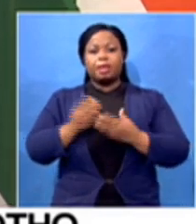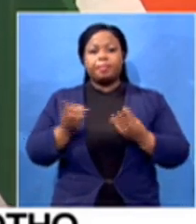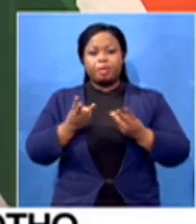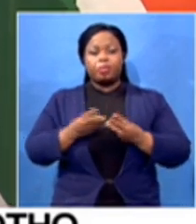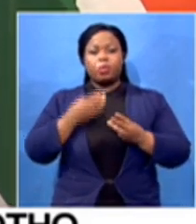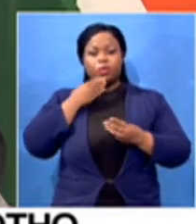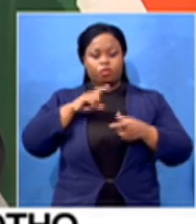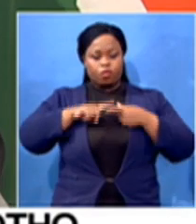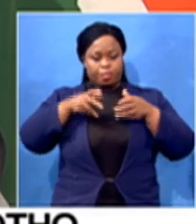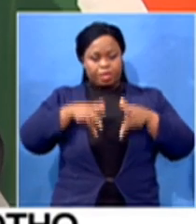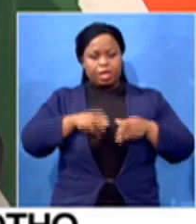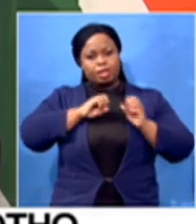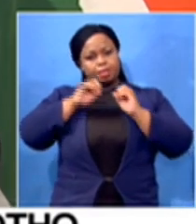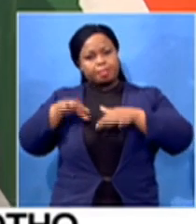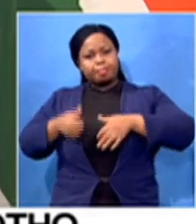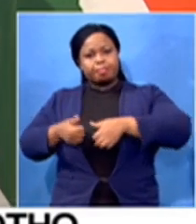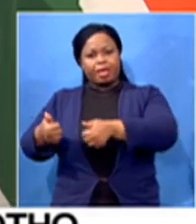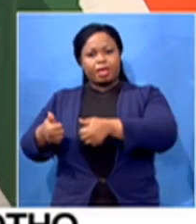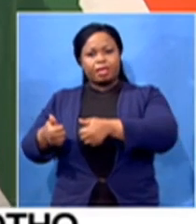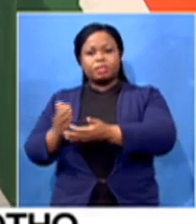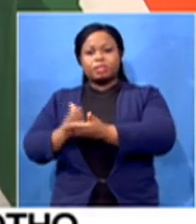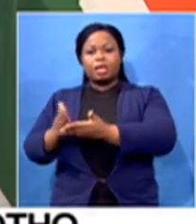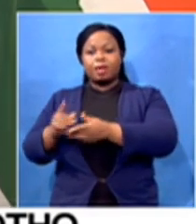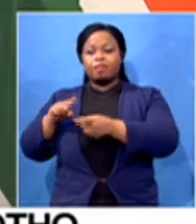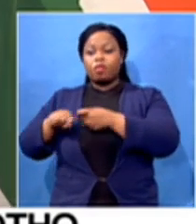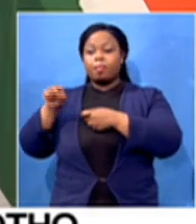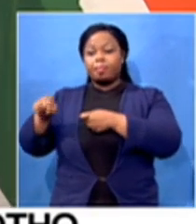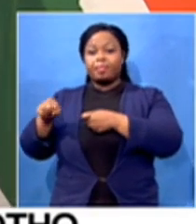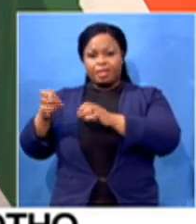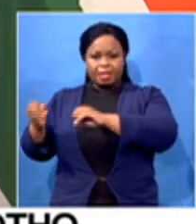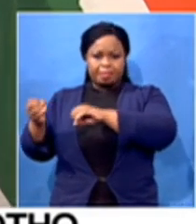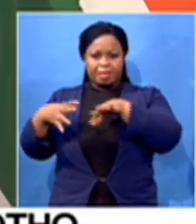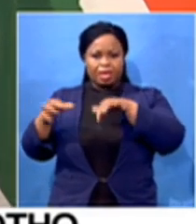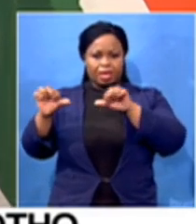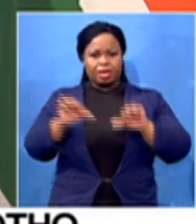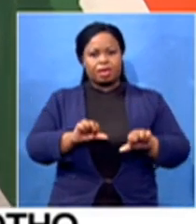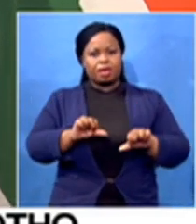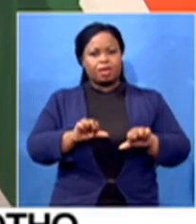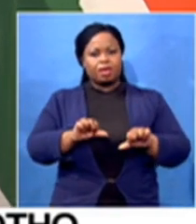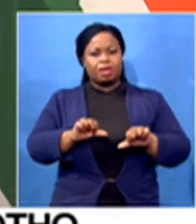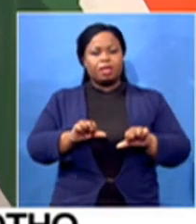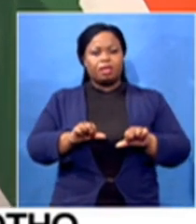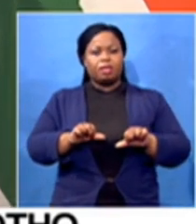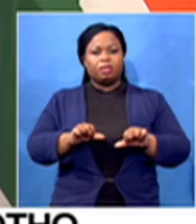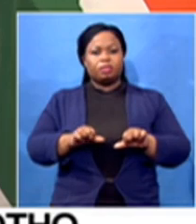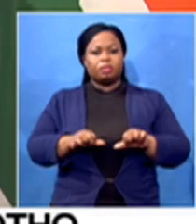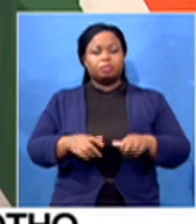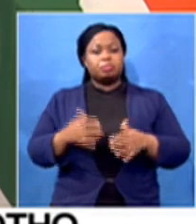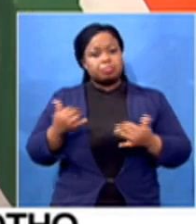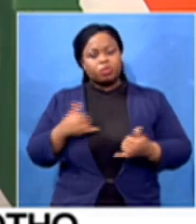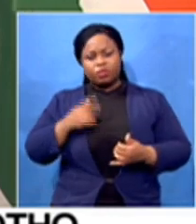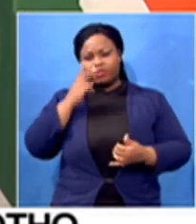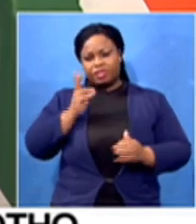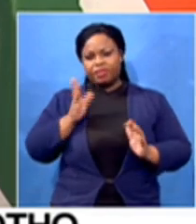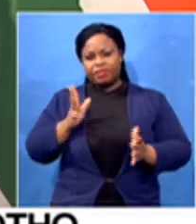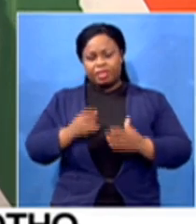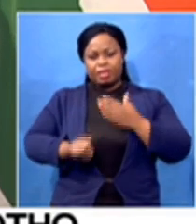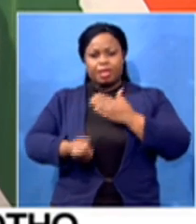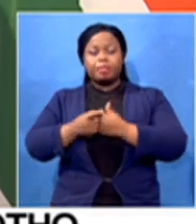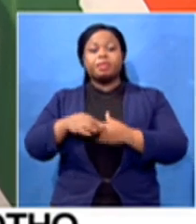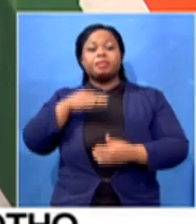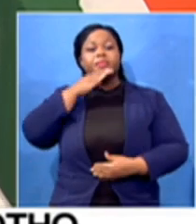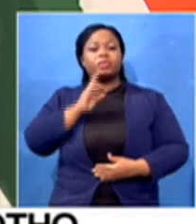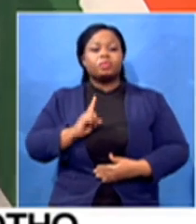repatriated, and it's not only been on the South African side, it's also been on the Lesotho side. What it means in